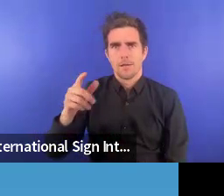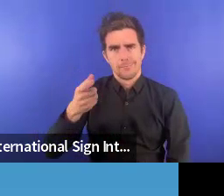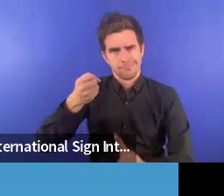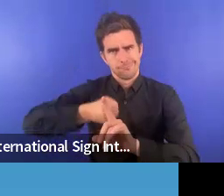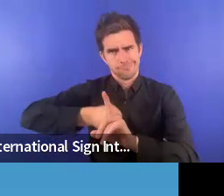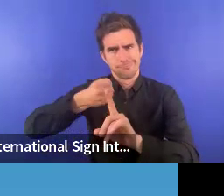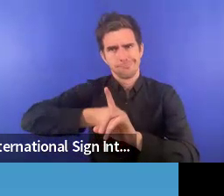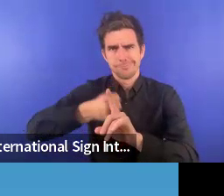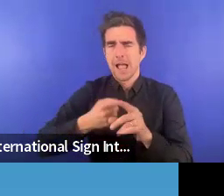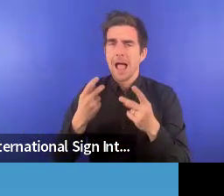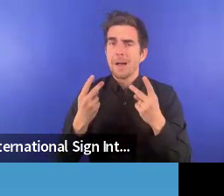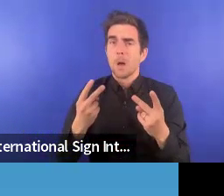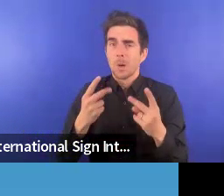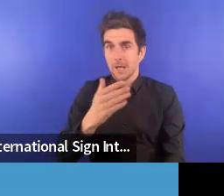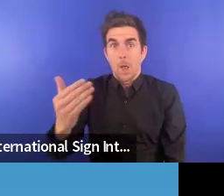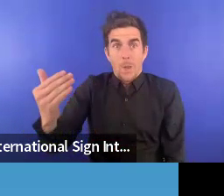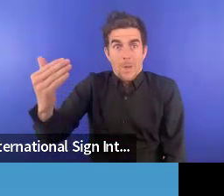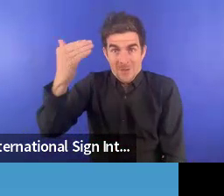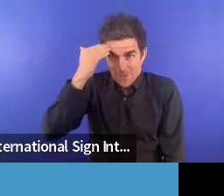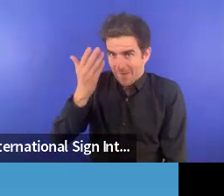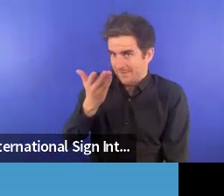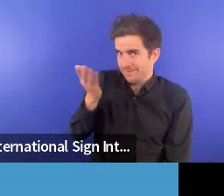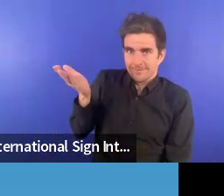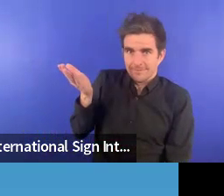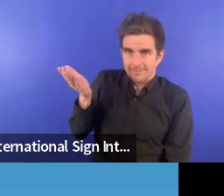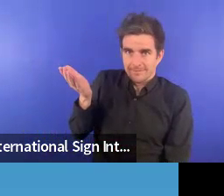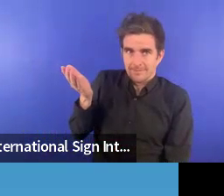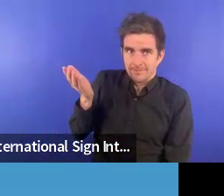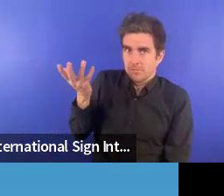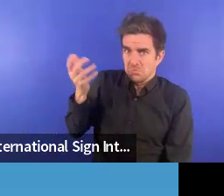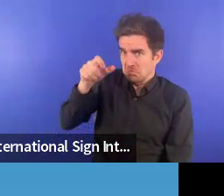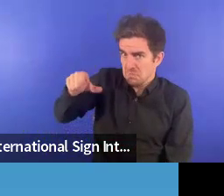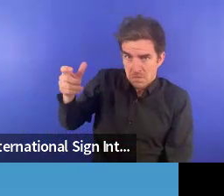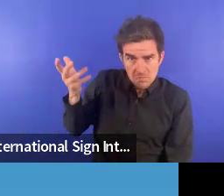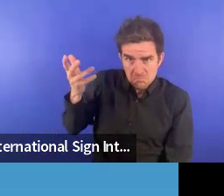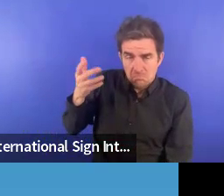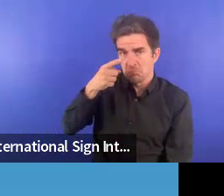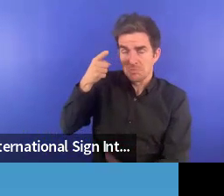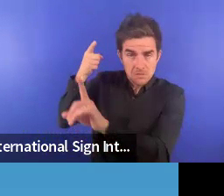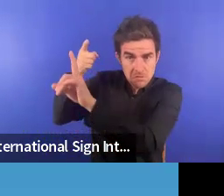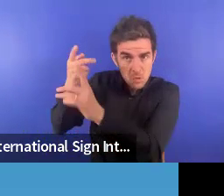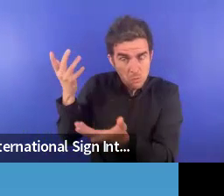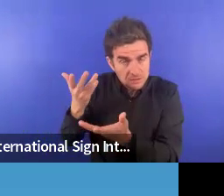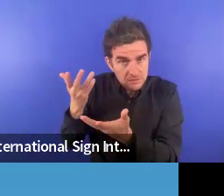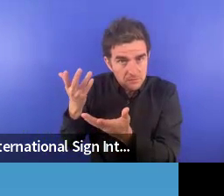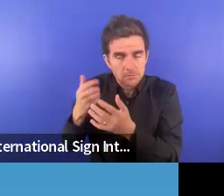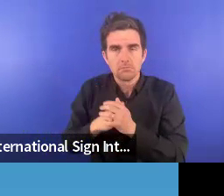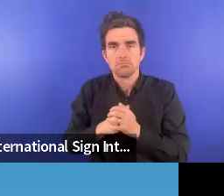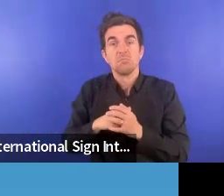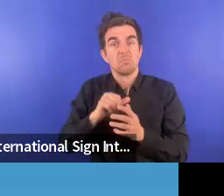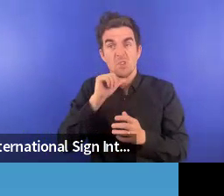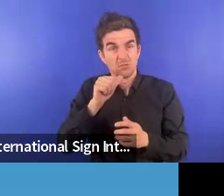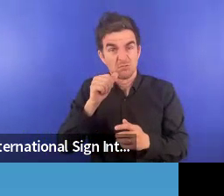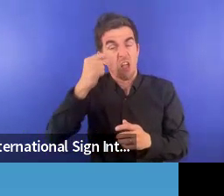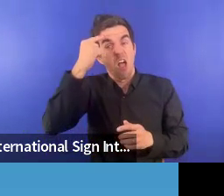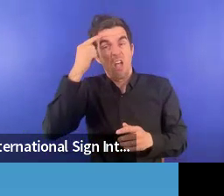is. Don't assume that that person or those group of people have the same background